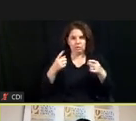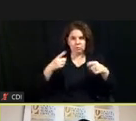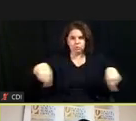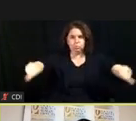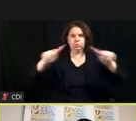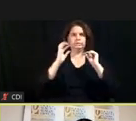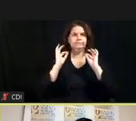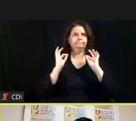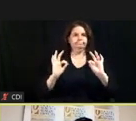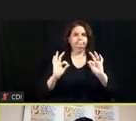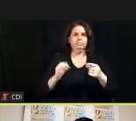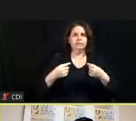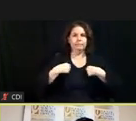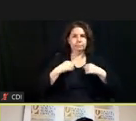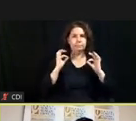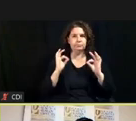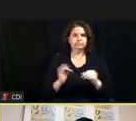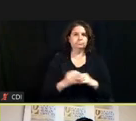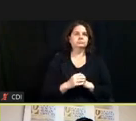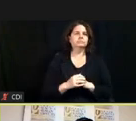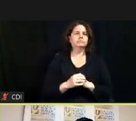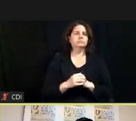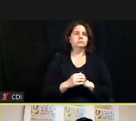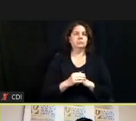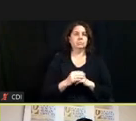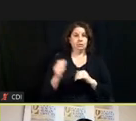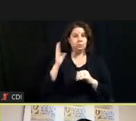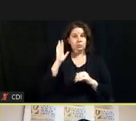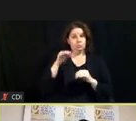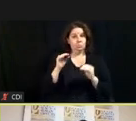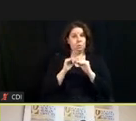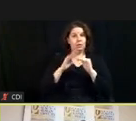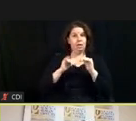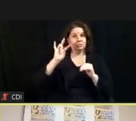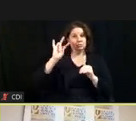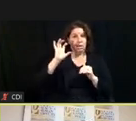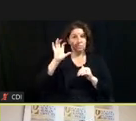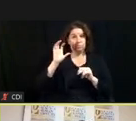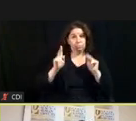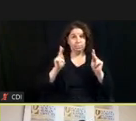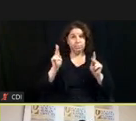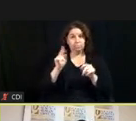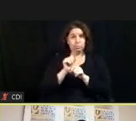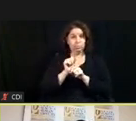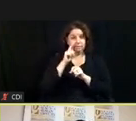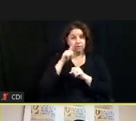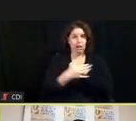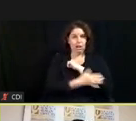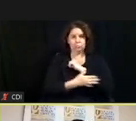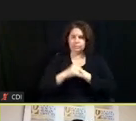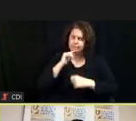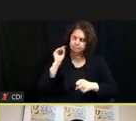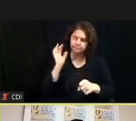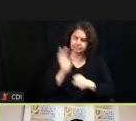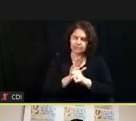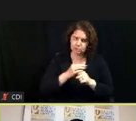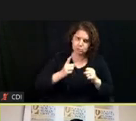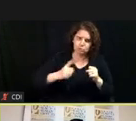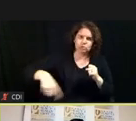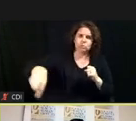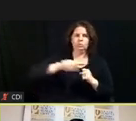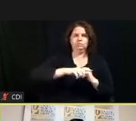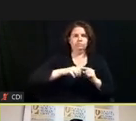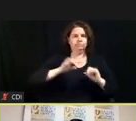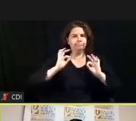over 700 employees are really committed to making sure that we fulfill this mission and this promise that